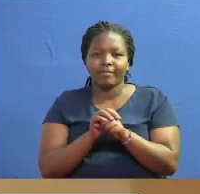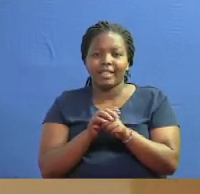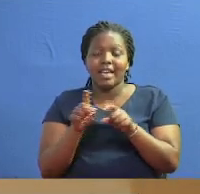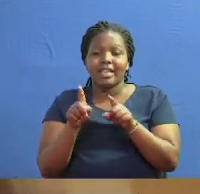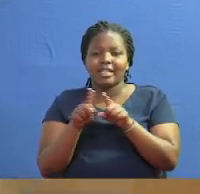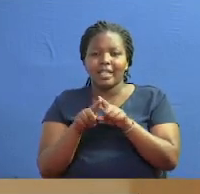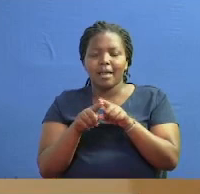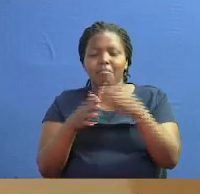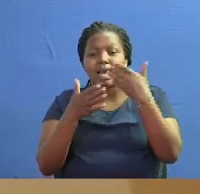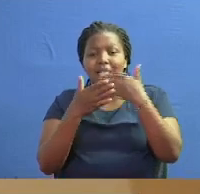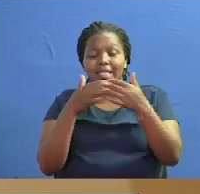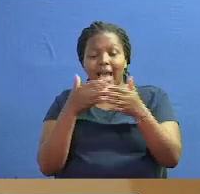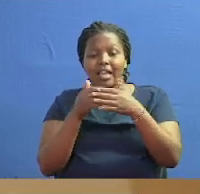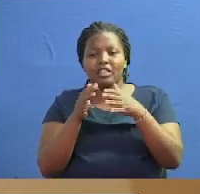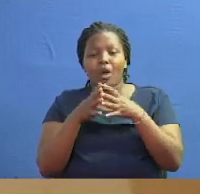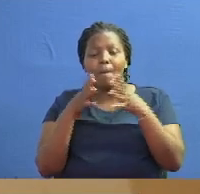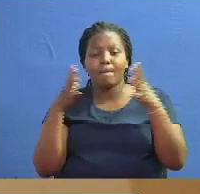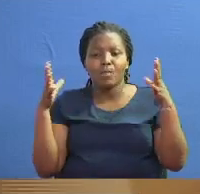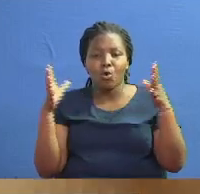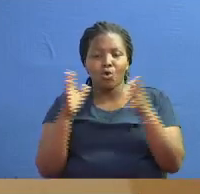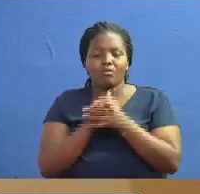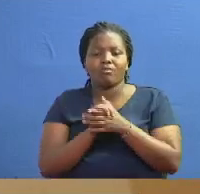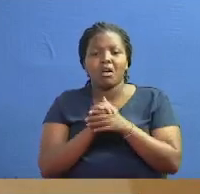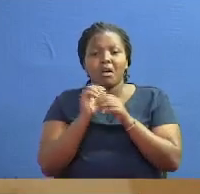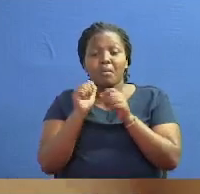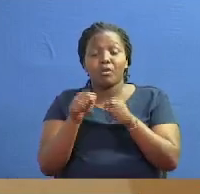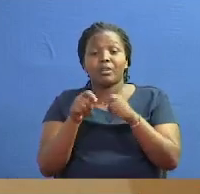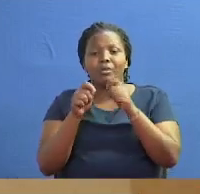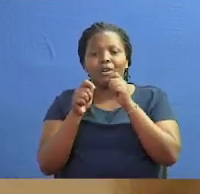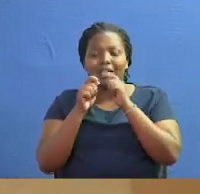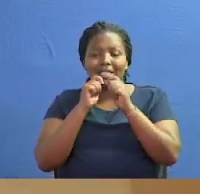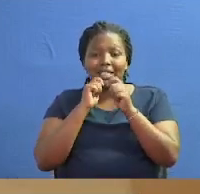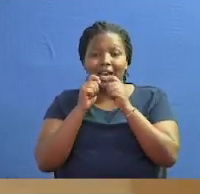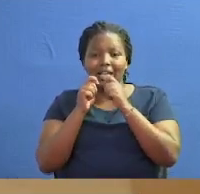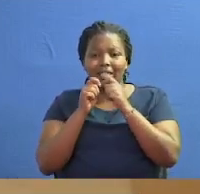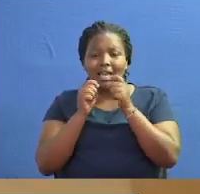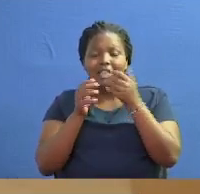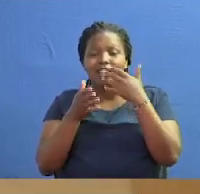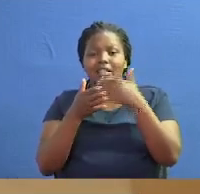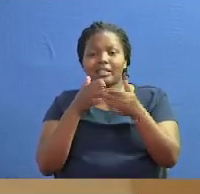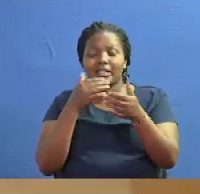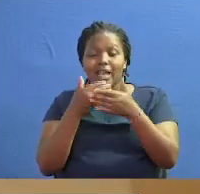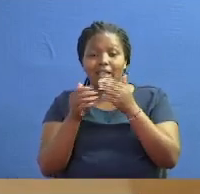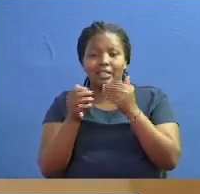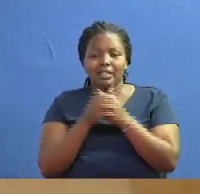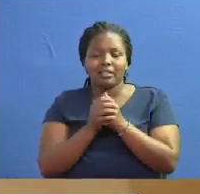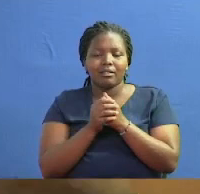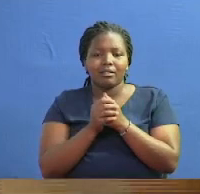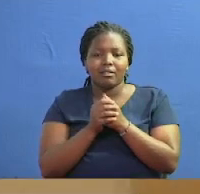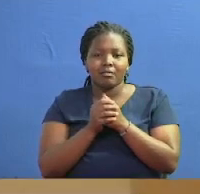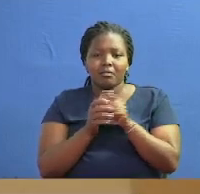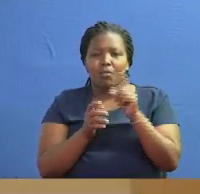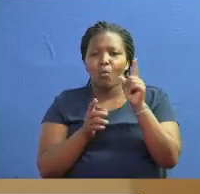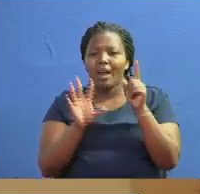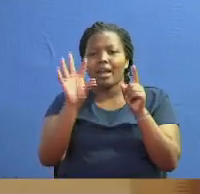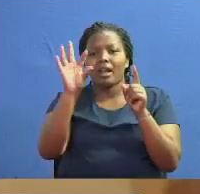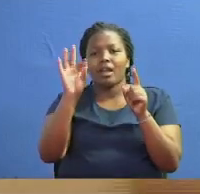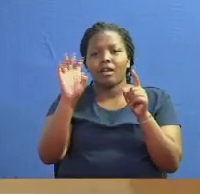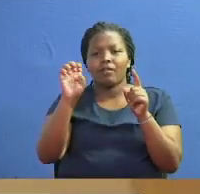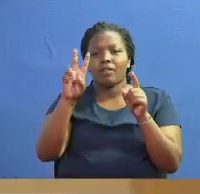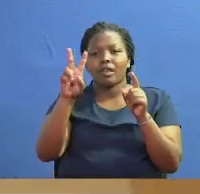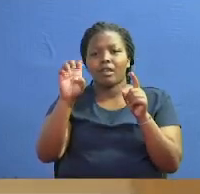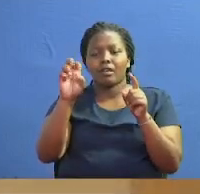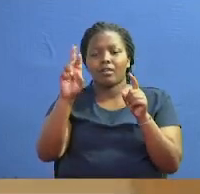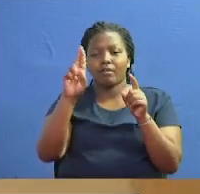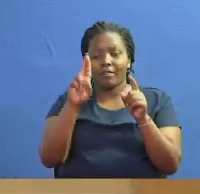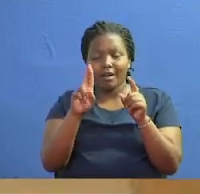symptoms. And I think it's important for us to also discuss the symptoms of, for example, malaria. Malaria usually gives you symptoms like fever.